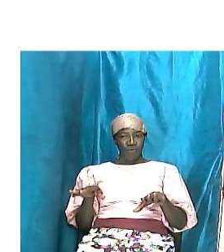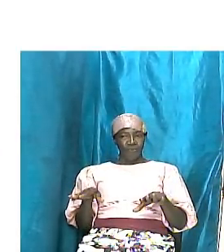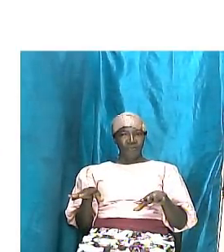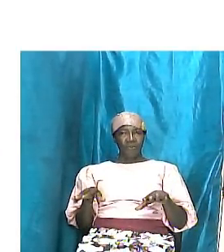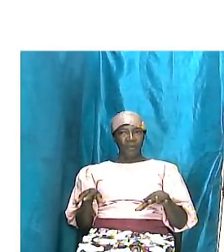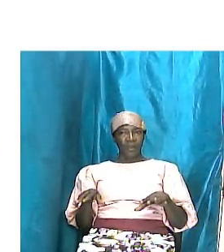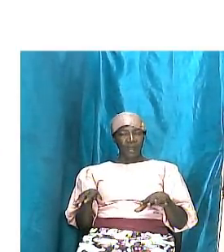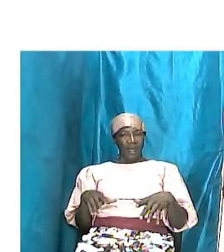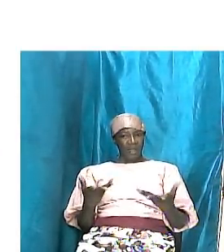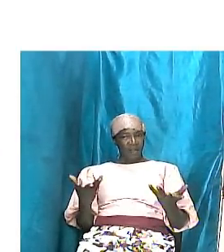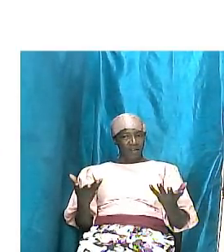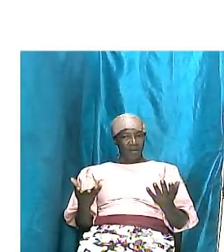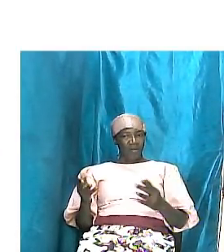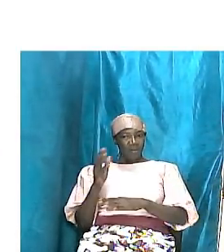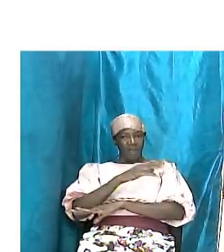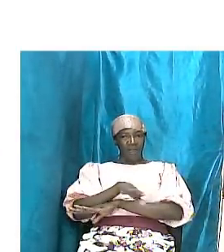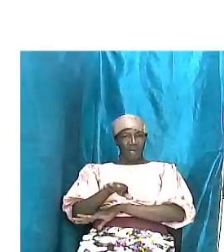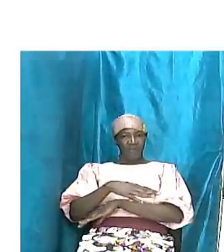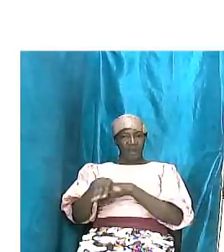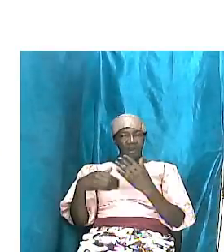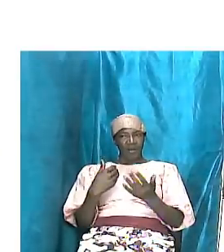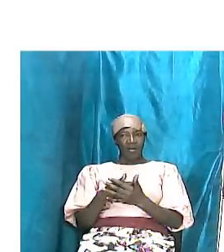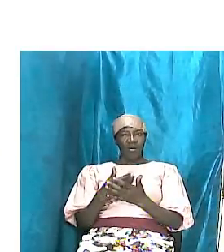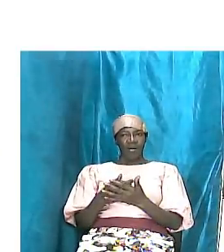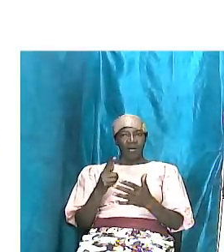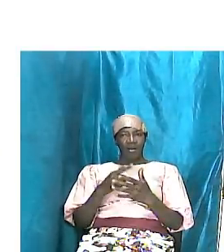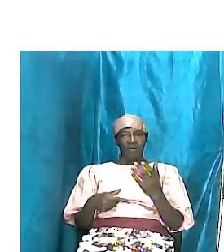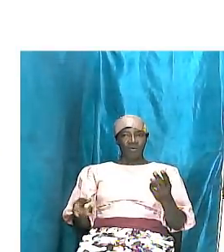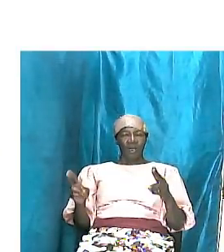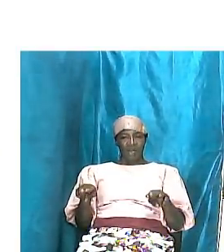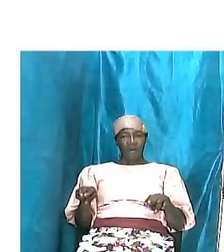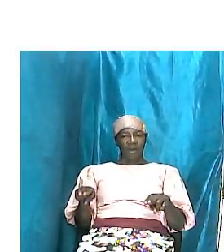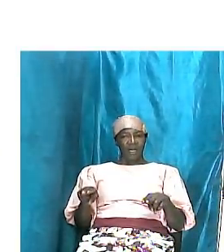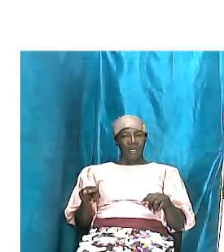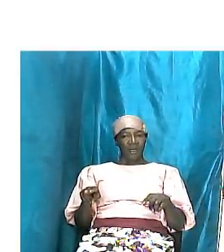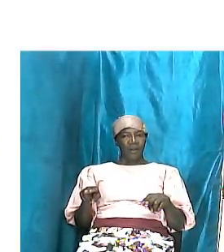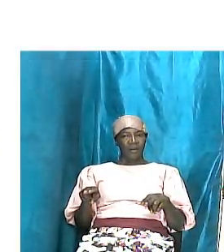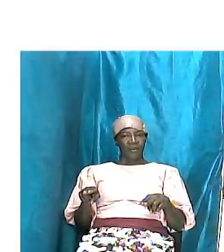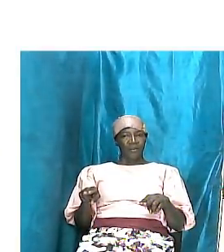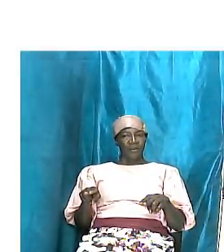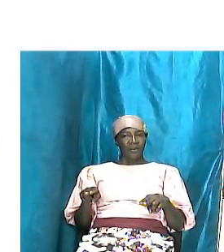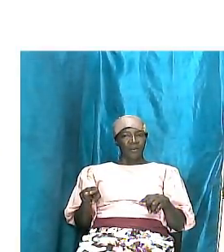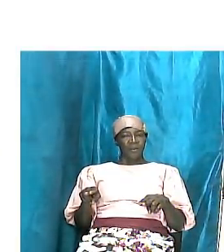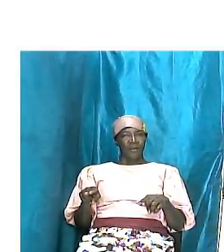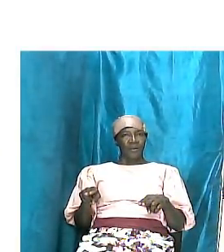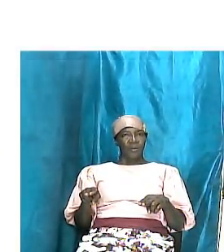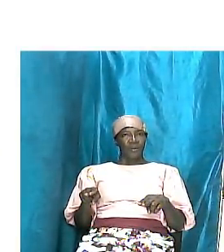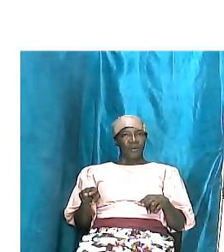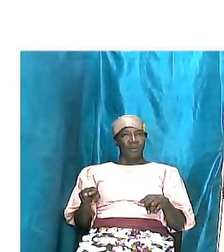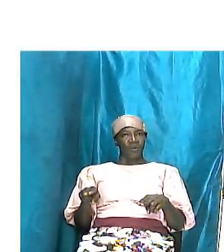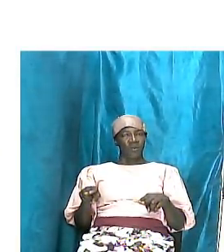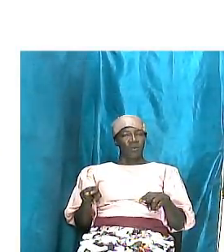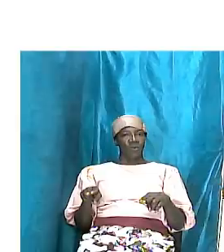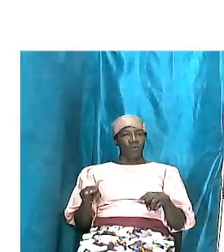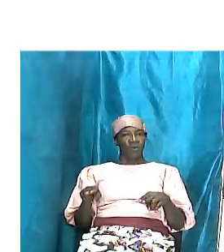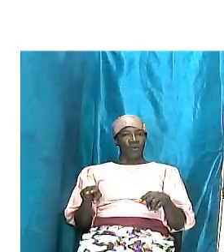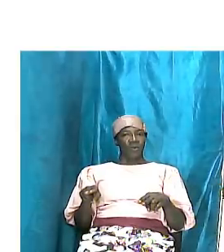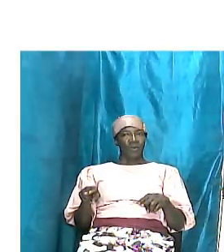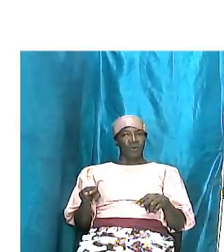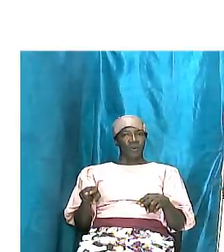that all of what was happening as it relates to